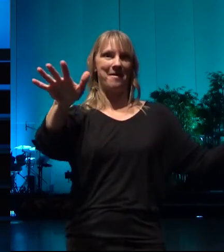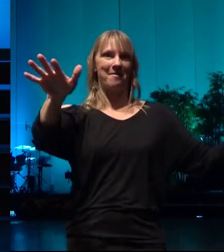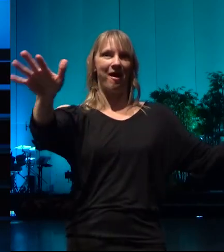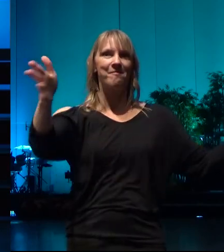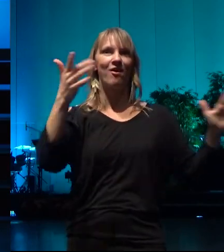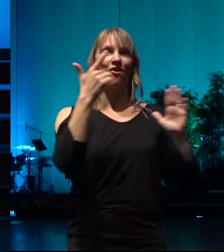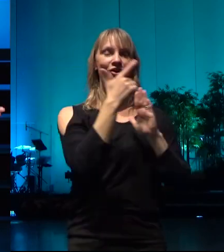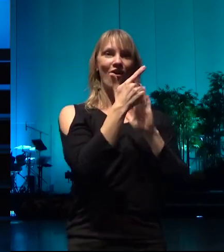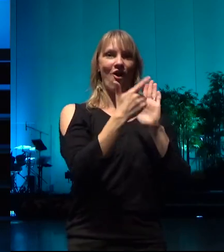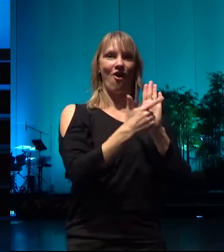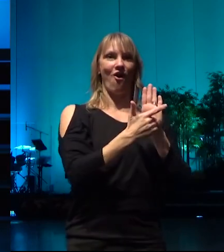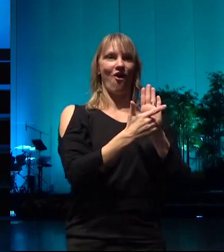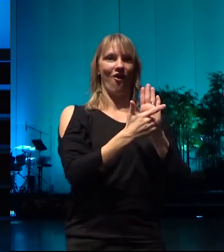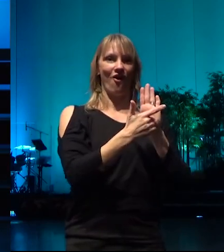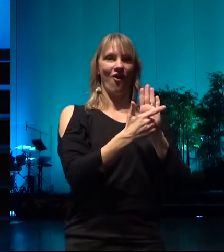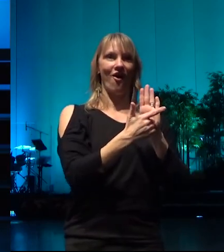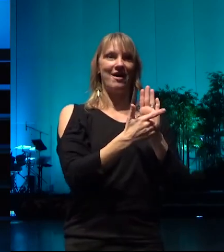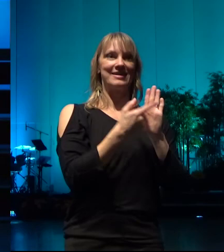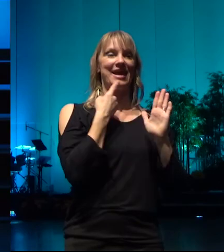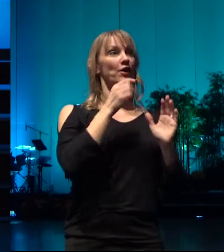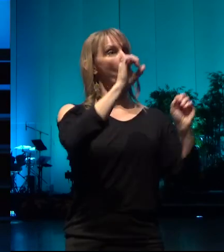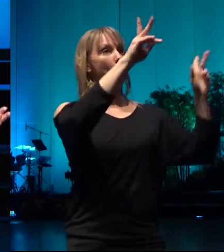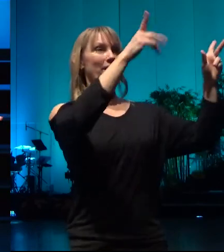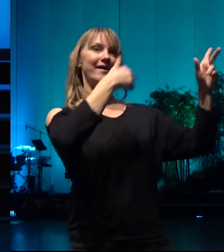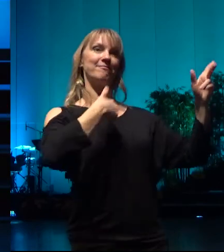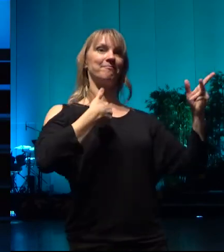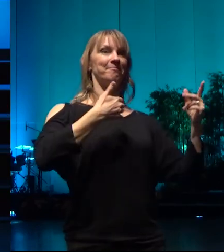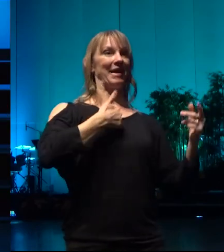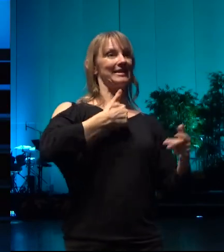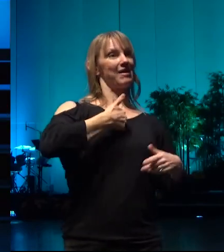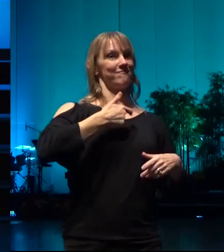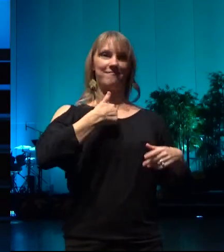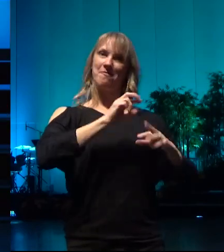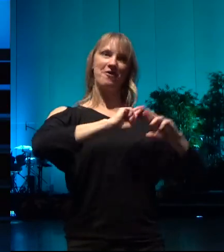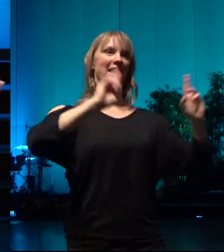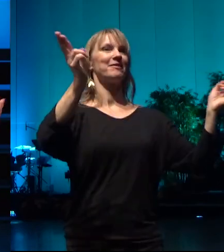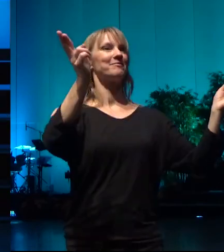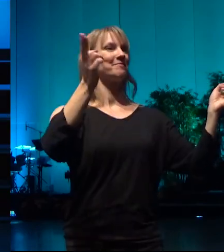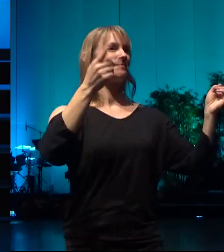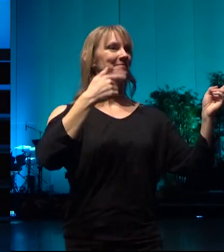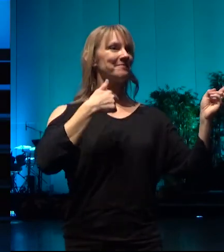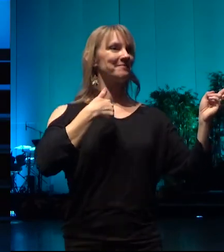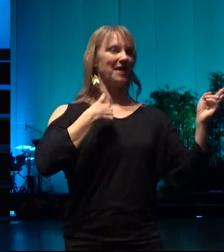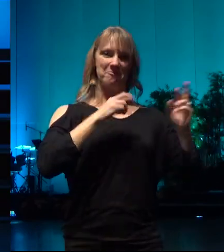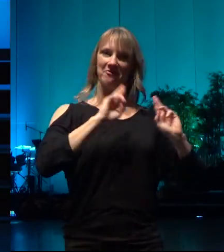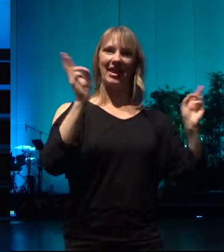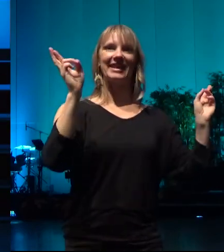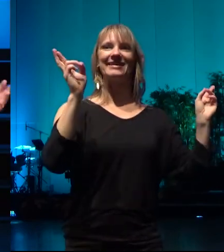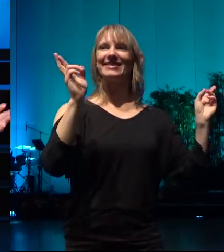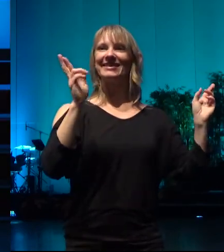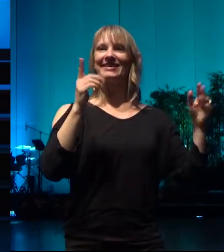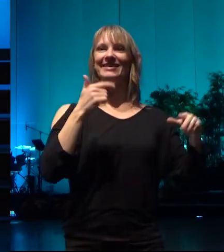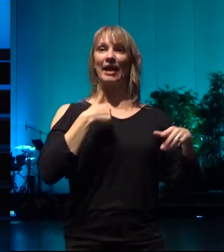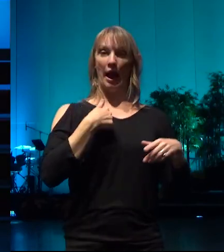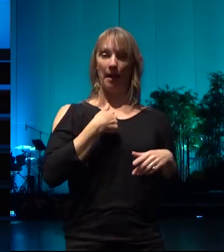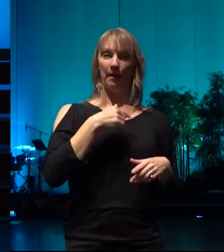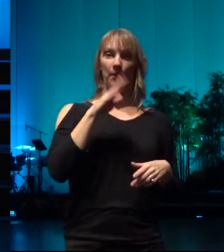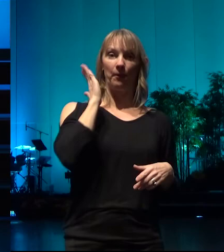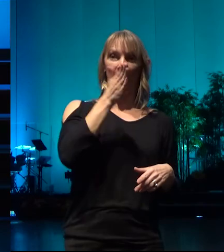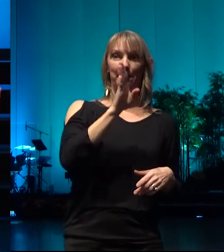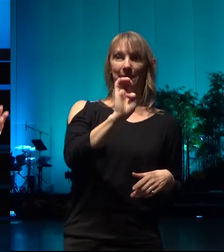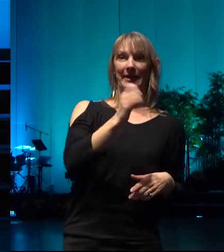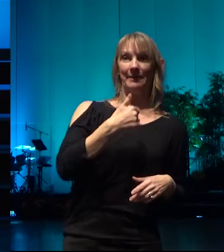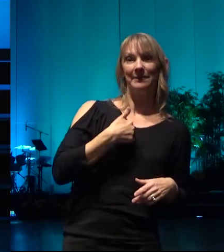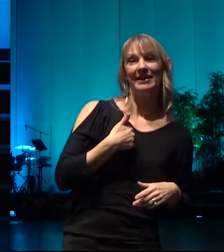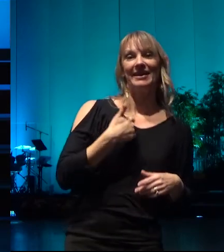and into the law on my behalf, saying, okay, I'm going to be me and I'm up for it. I'm going to be me and I'm ready. I'm going to be